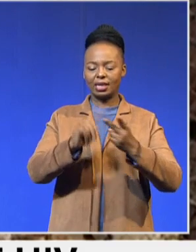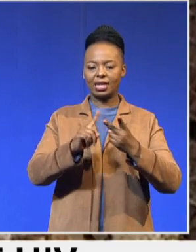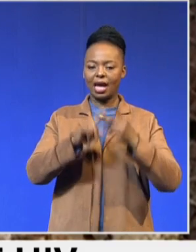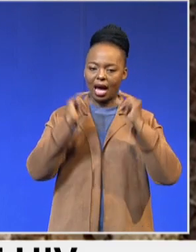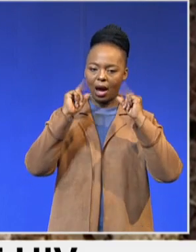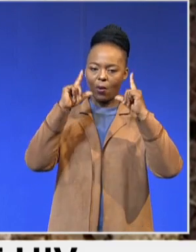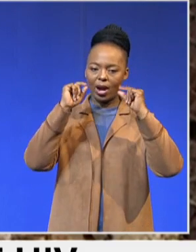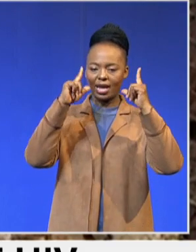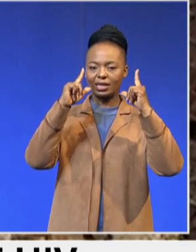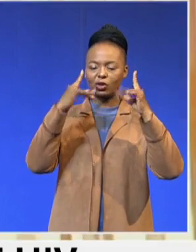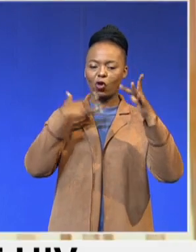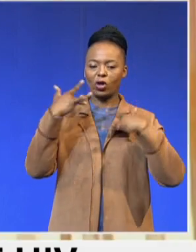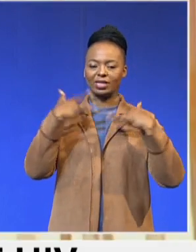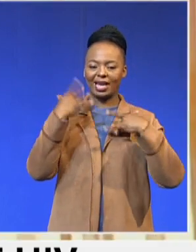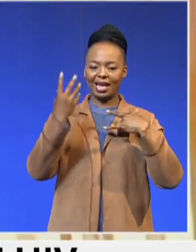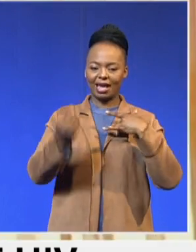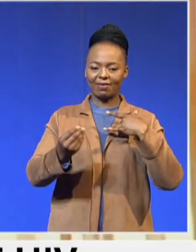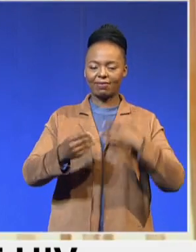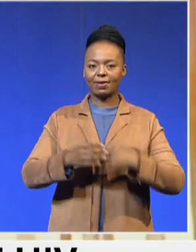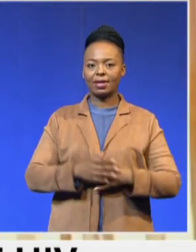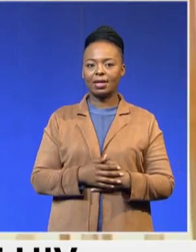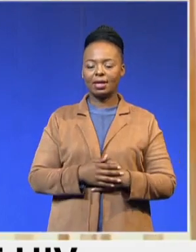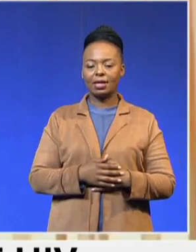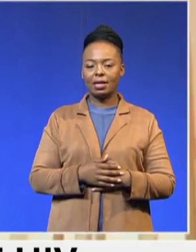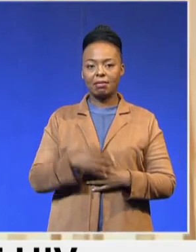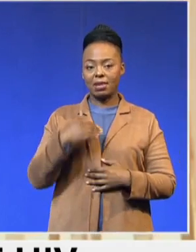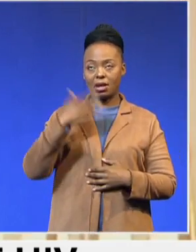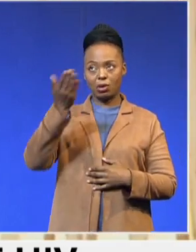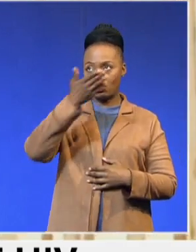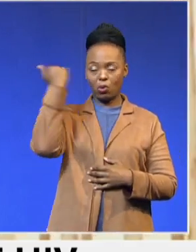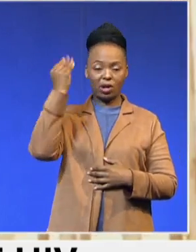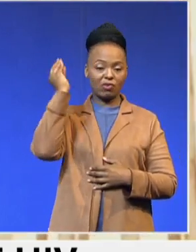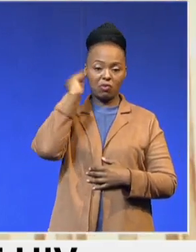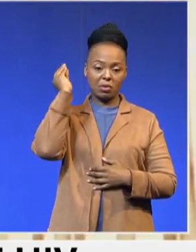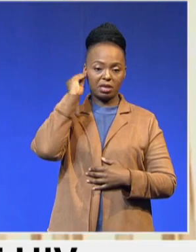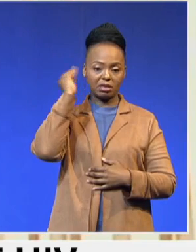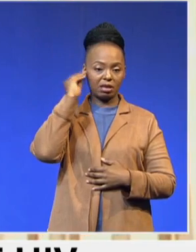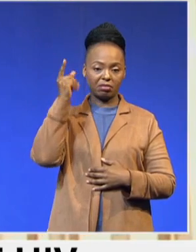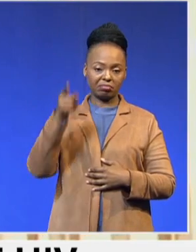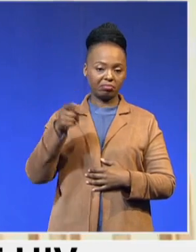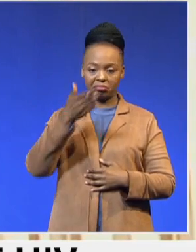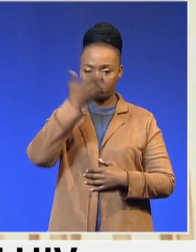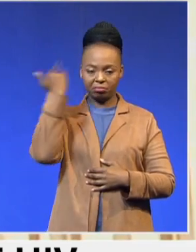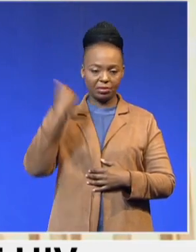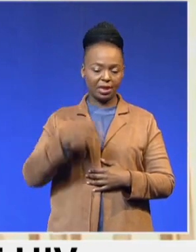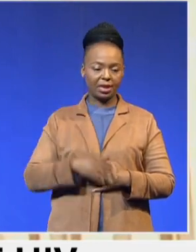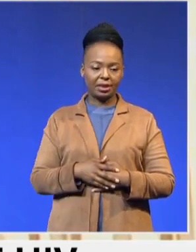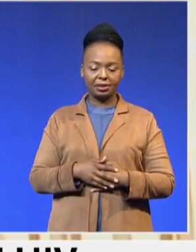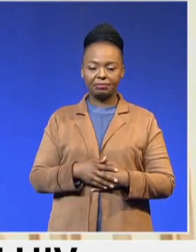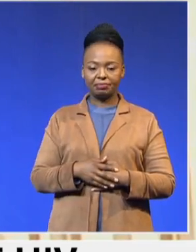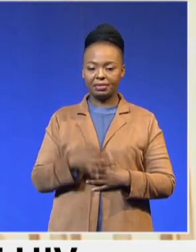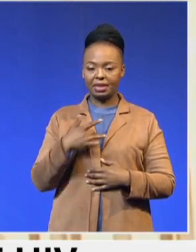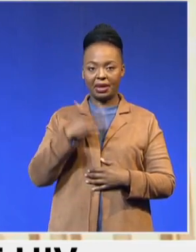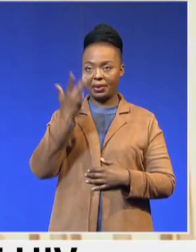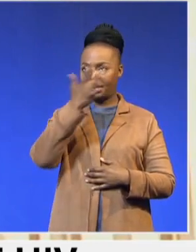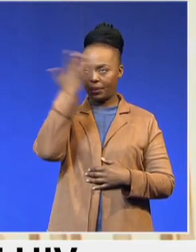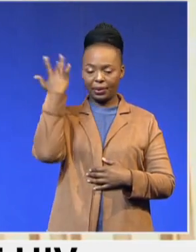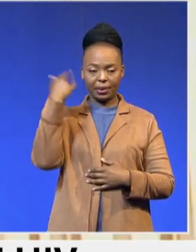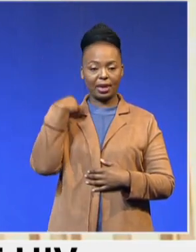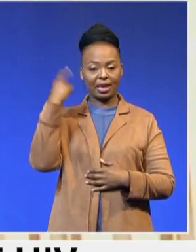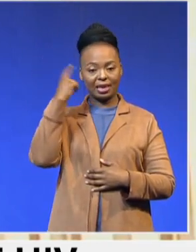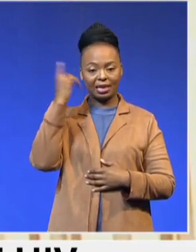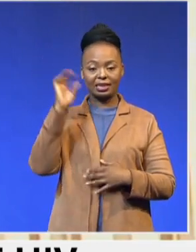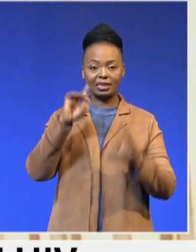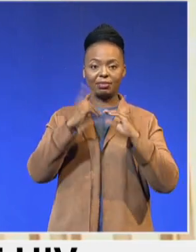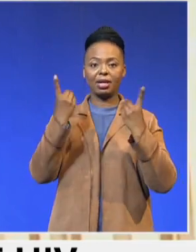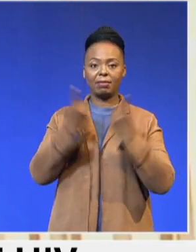major concern. I don't know, I don't have that much information, but I feel the department should do an awareness